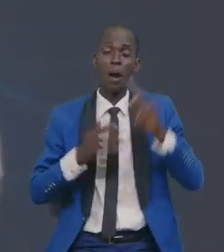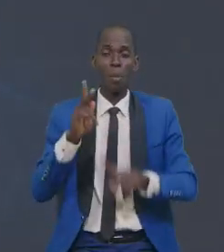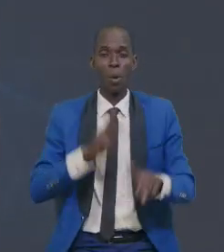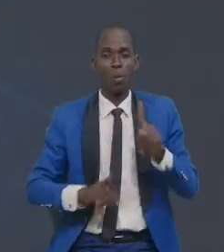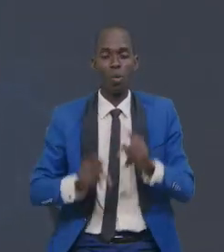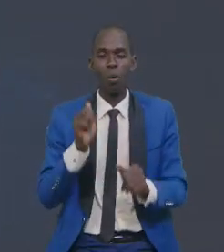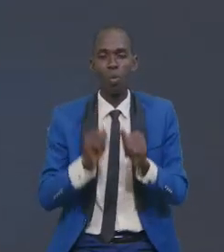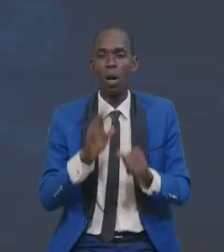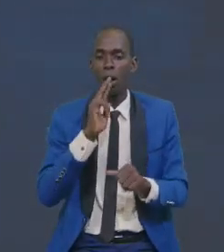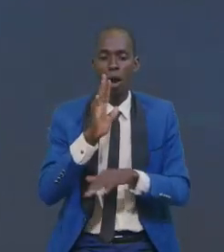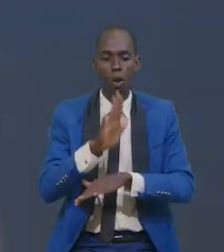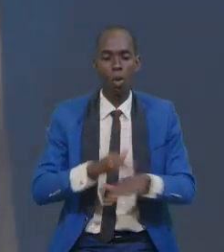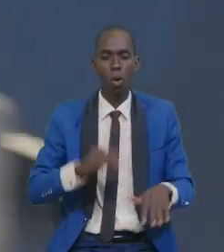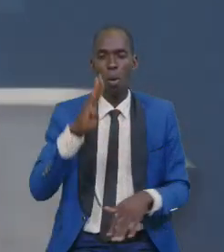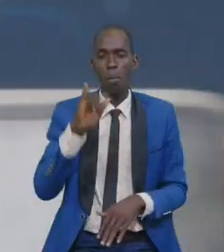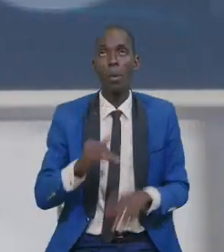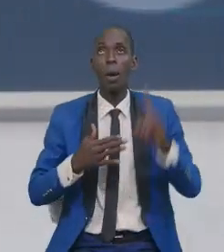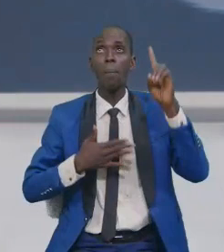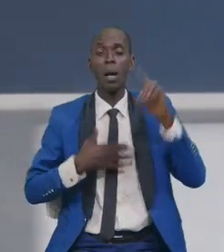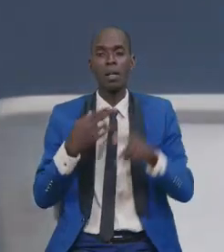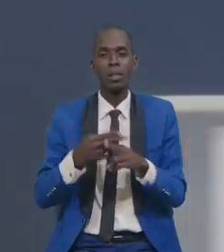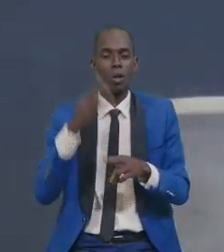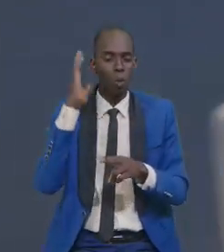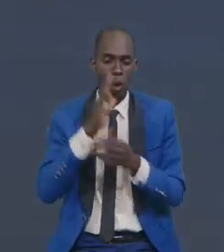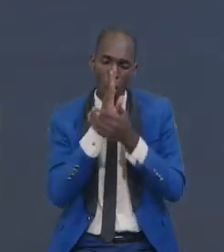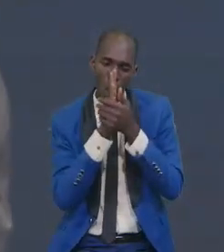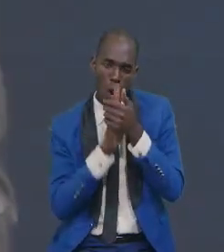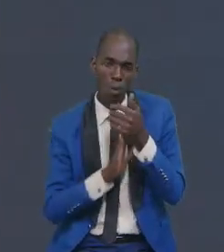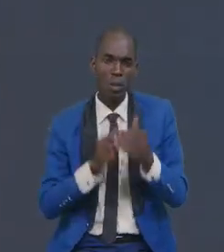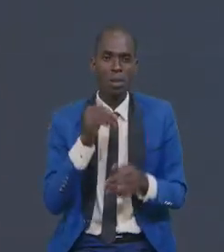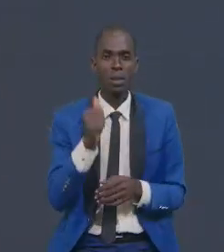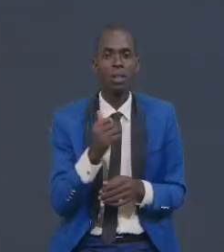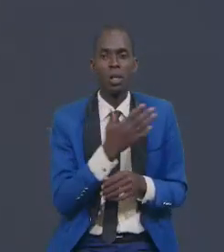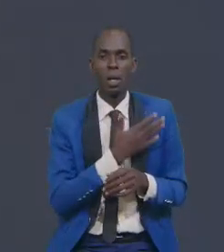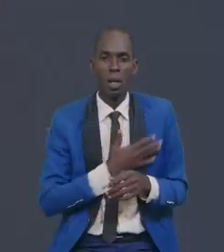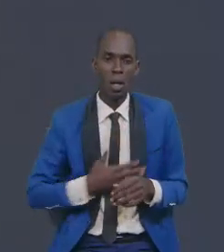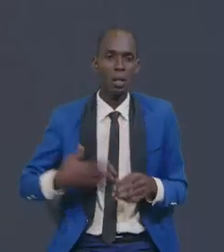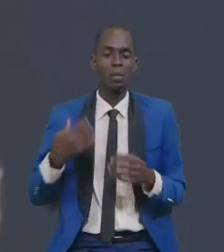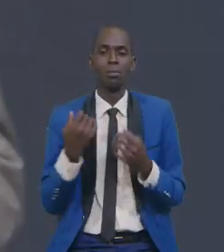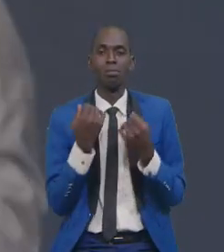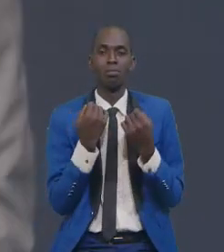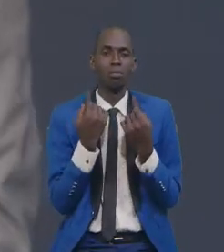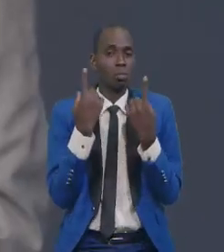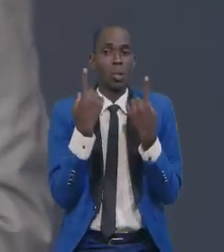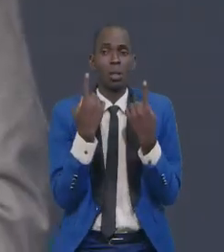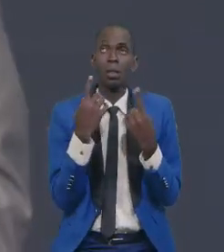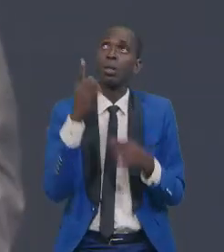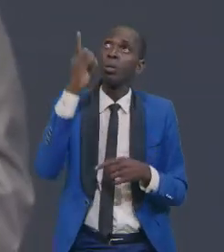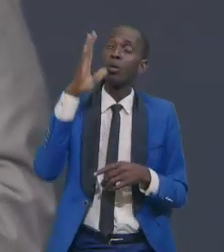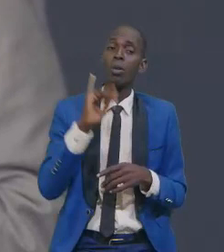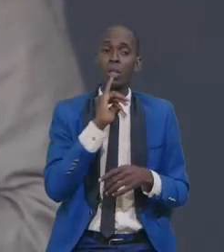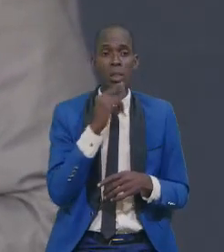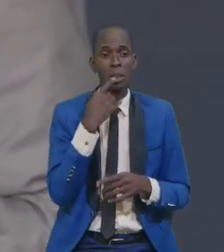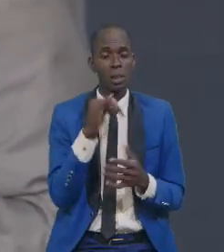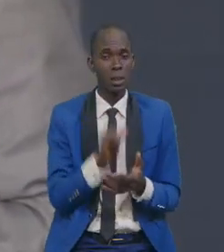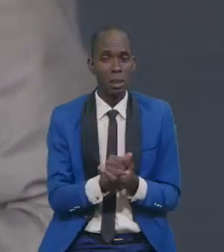name shall humble themselves. I'm surprised God is saying that even though